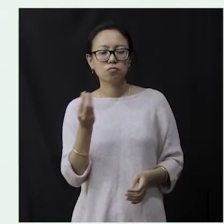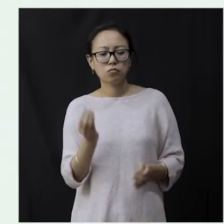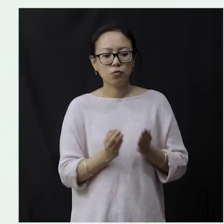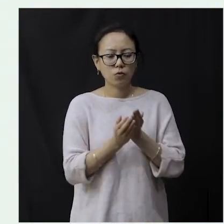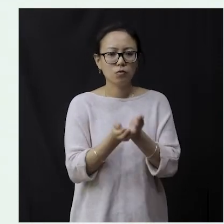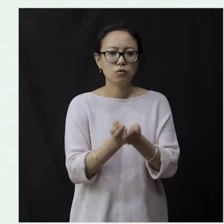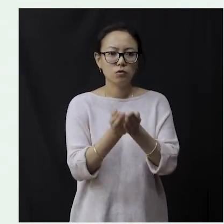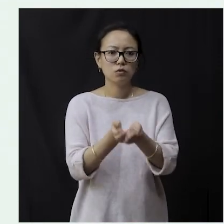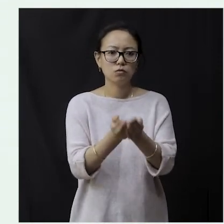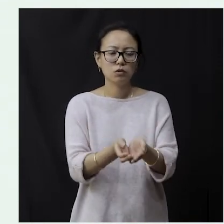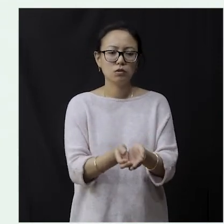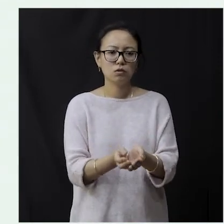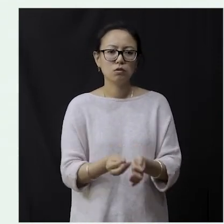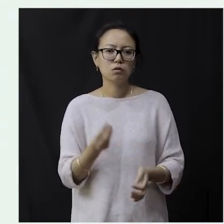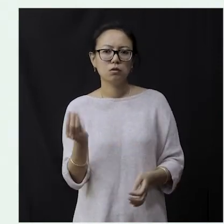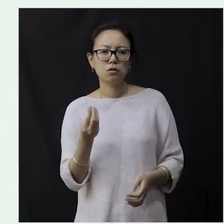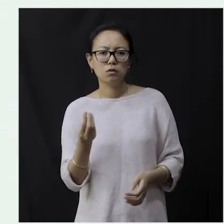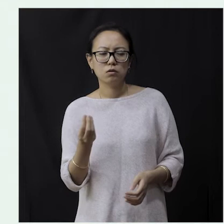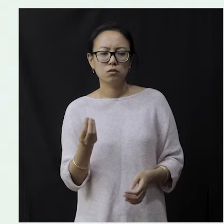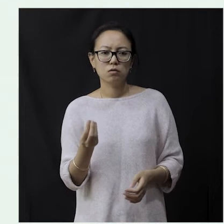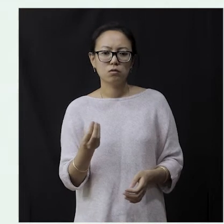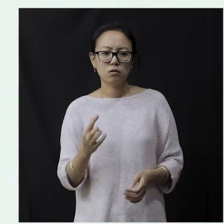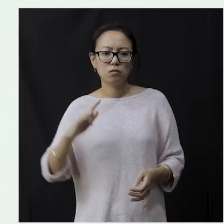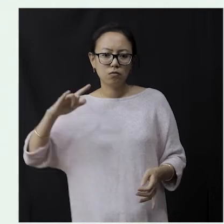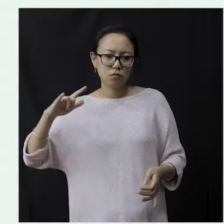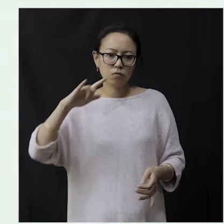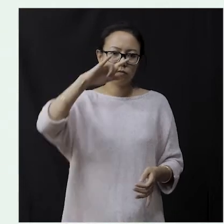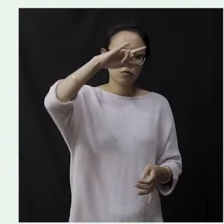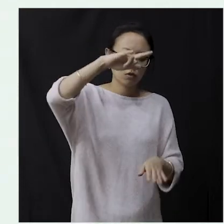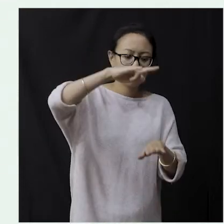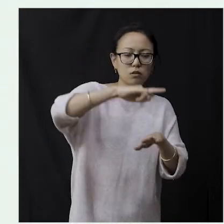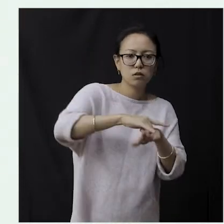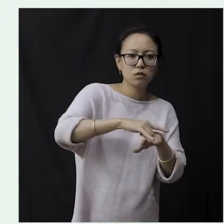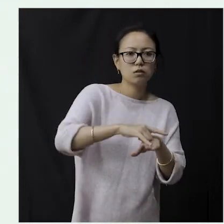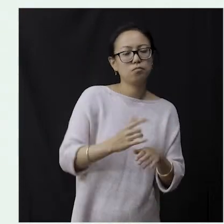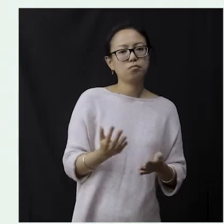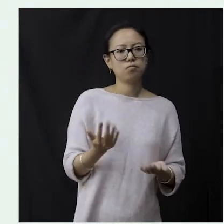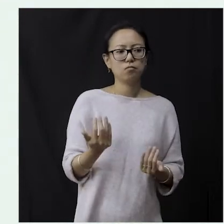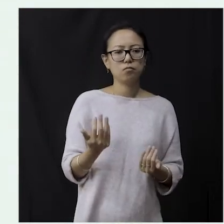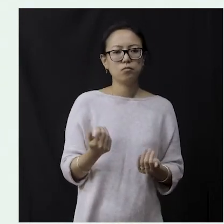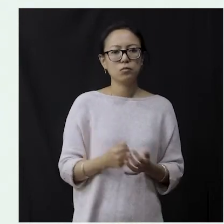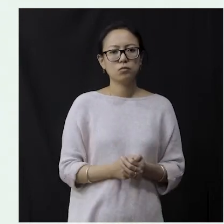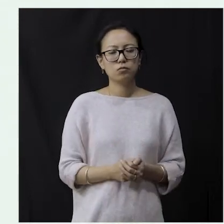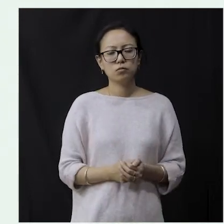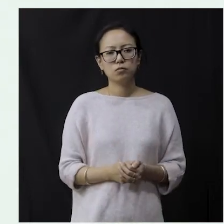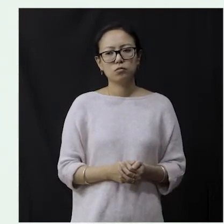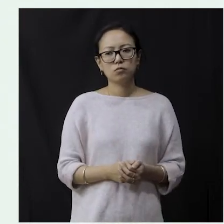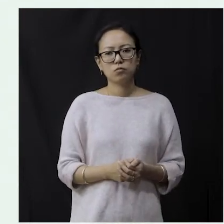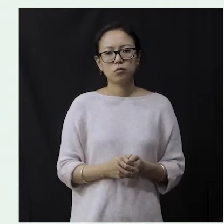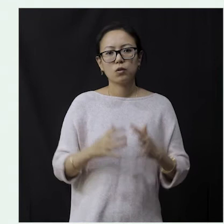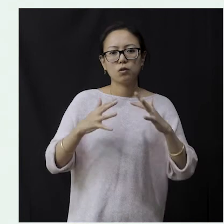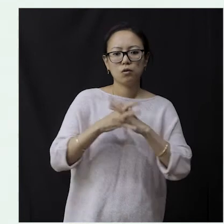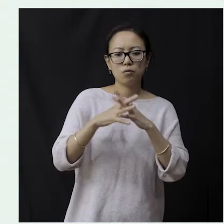they transport the spacecraft, okay, like especially during the wars. All